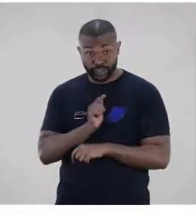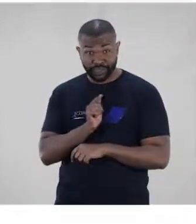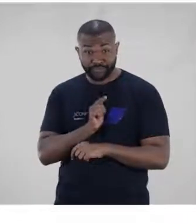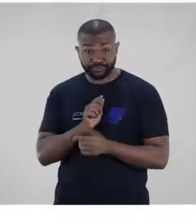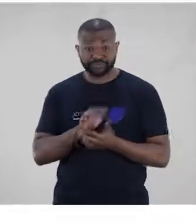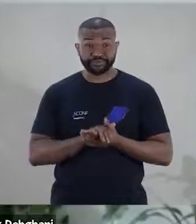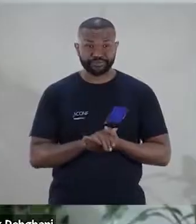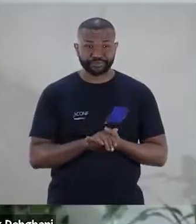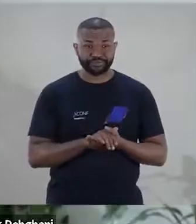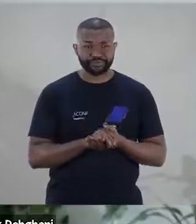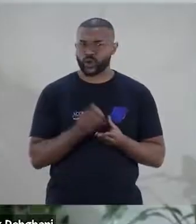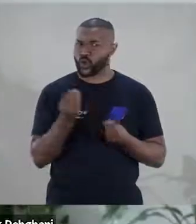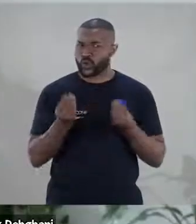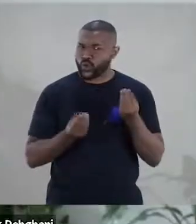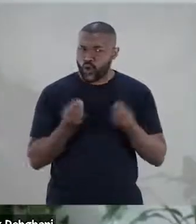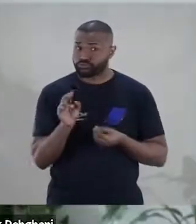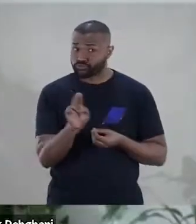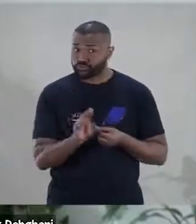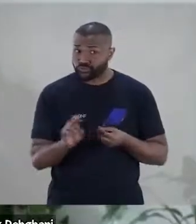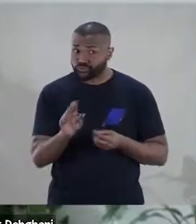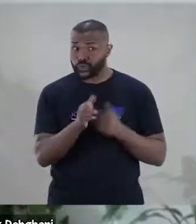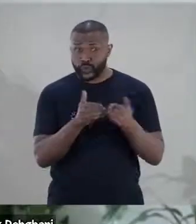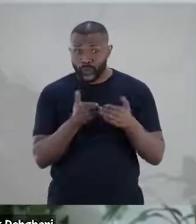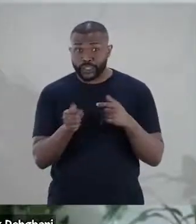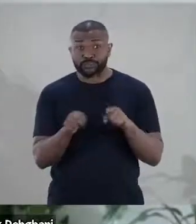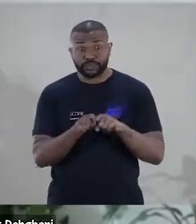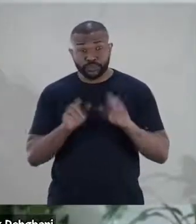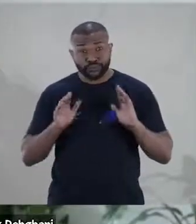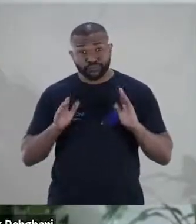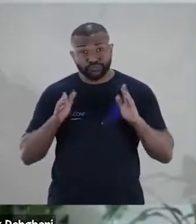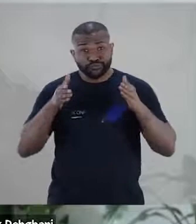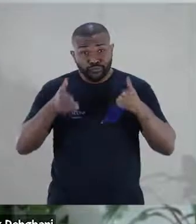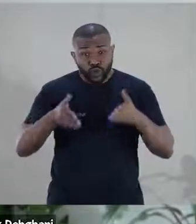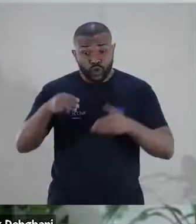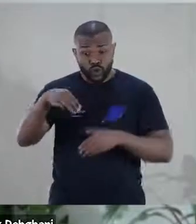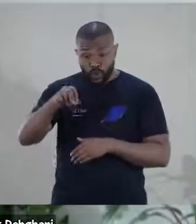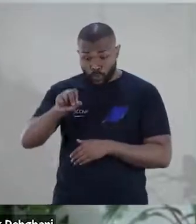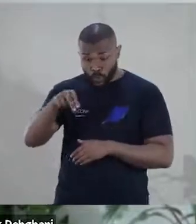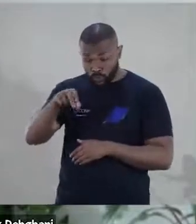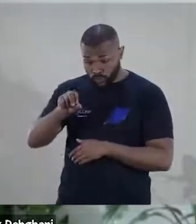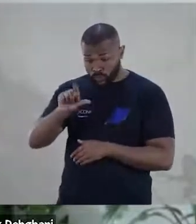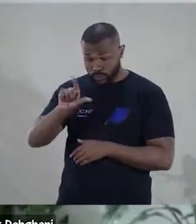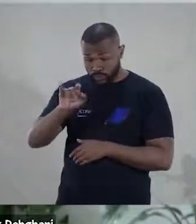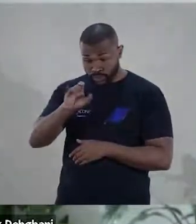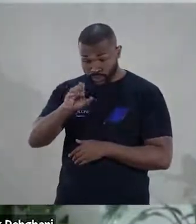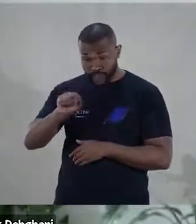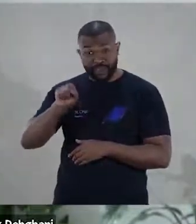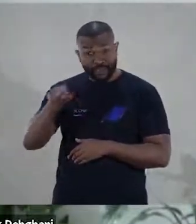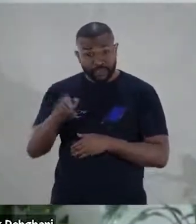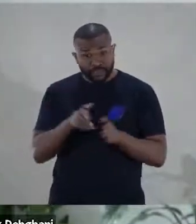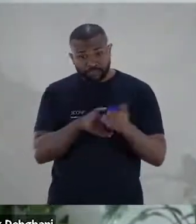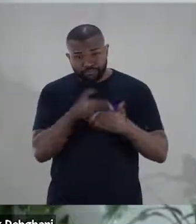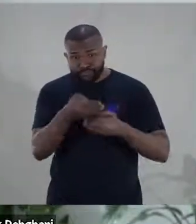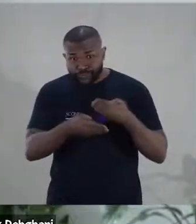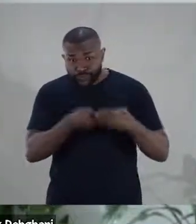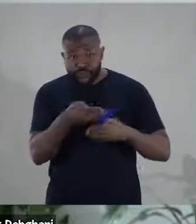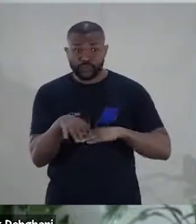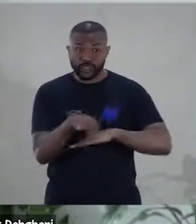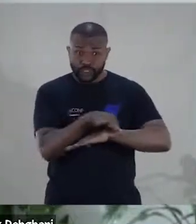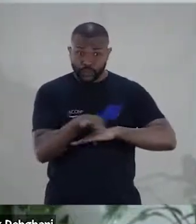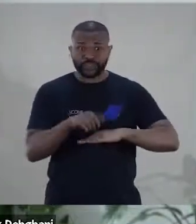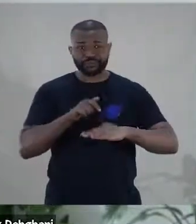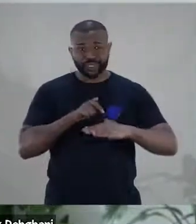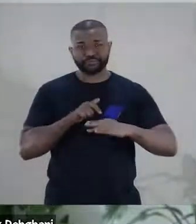that they have. And like any other centralized or monolithic approach, this process, this architecture